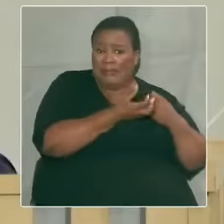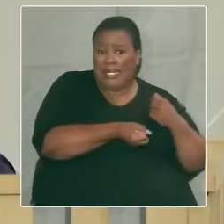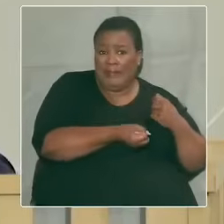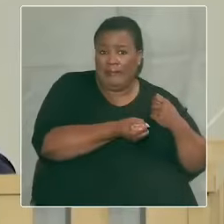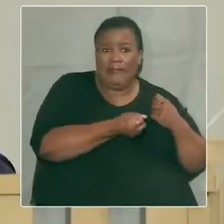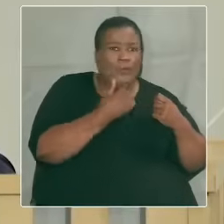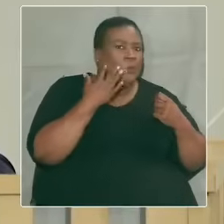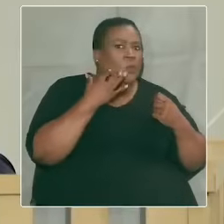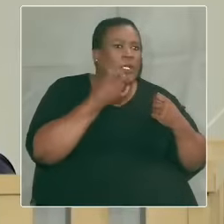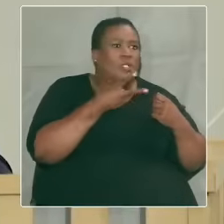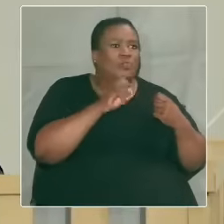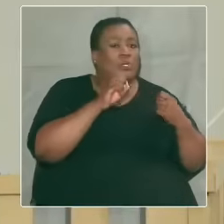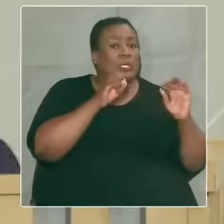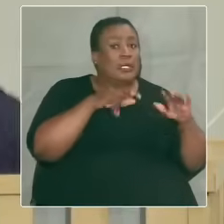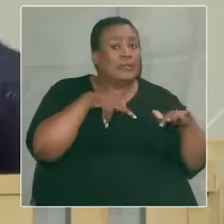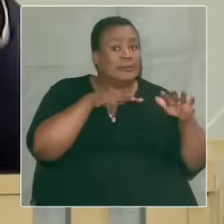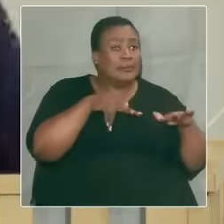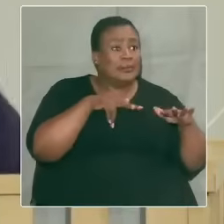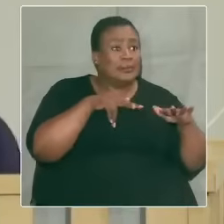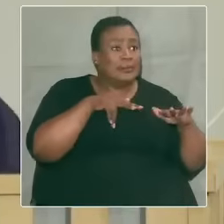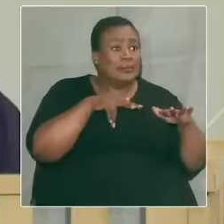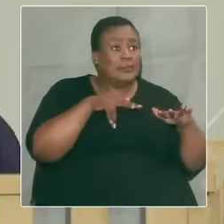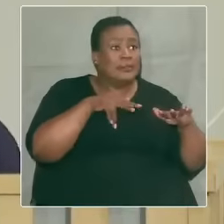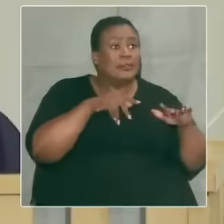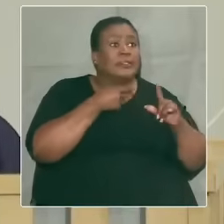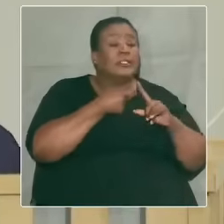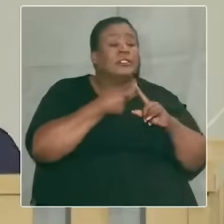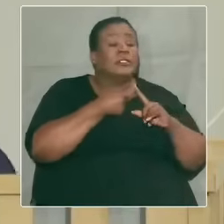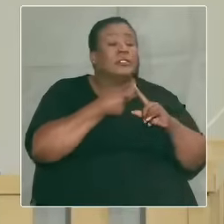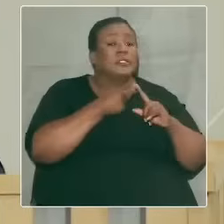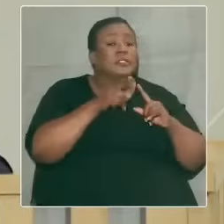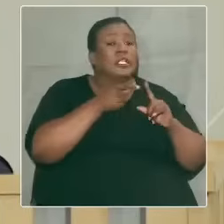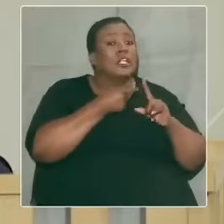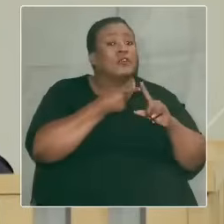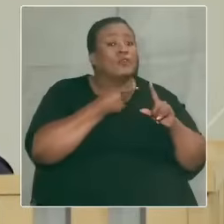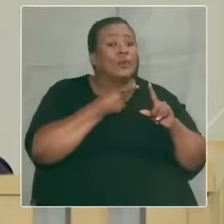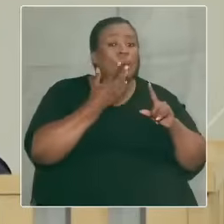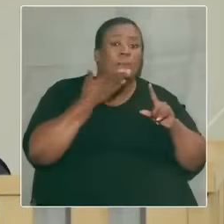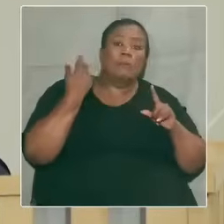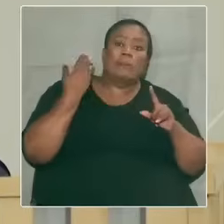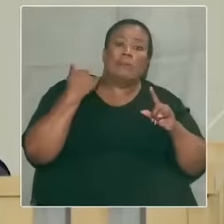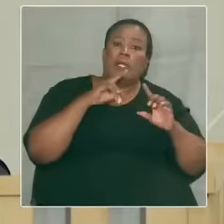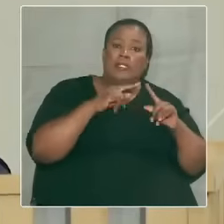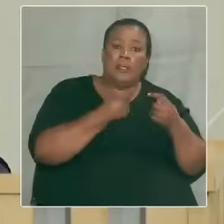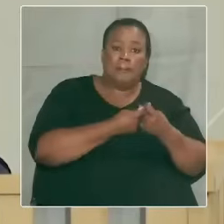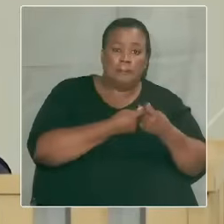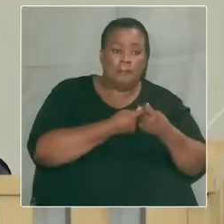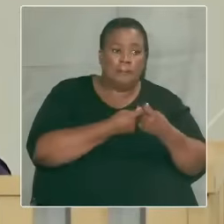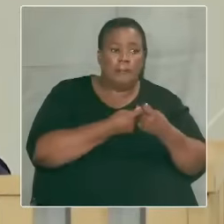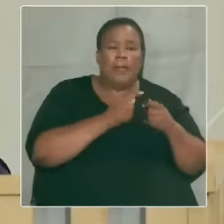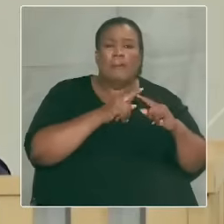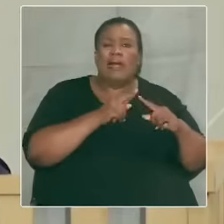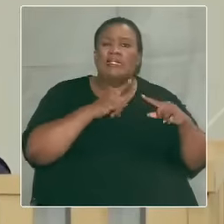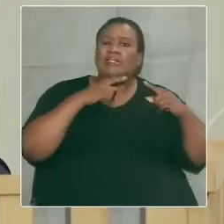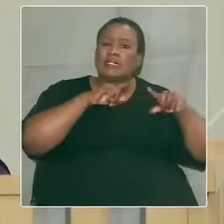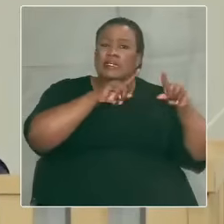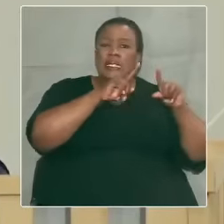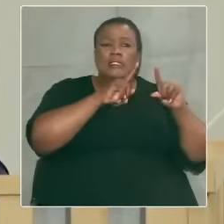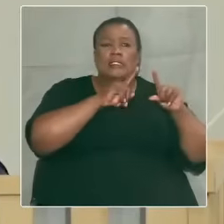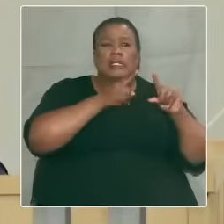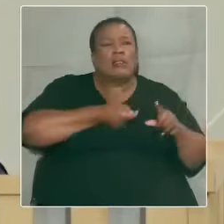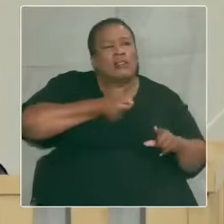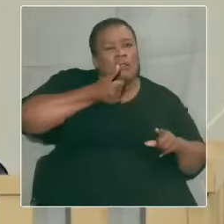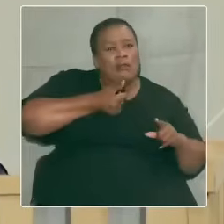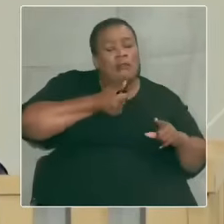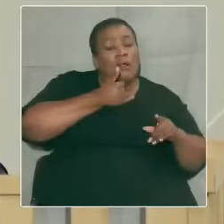in 2018, which come from the previous team with very little success.